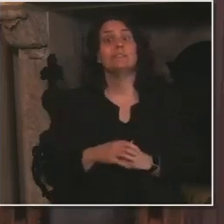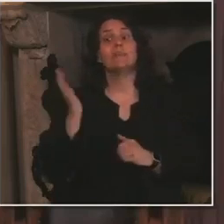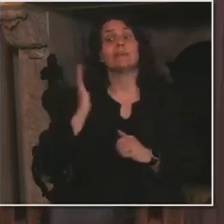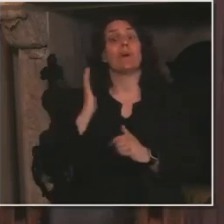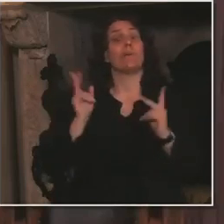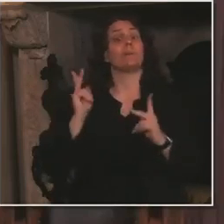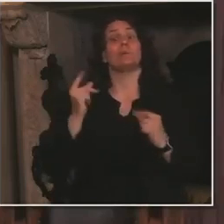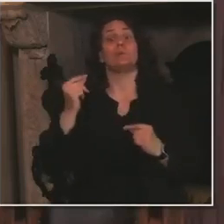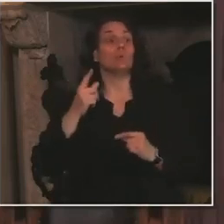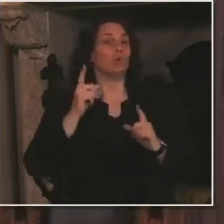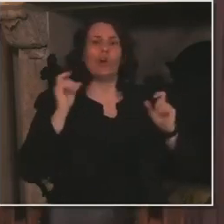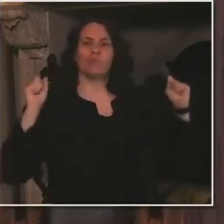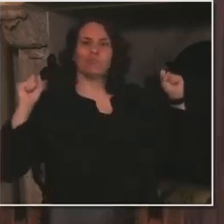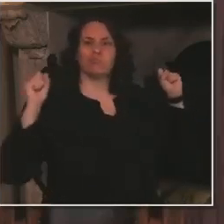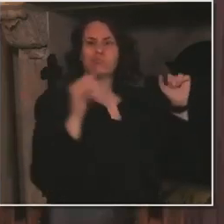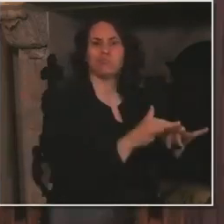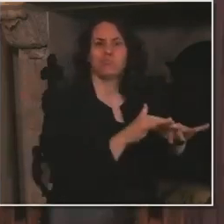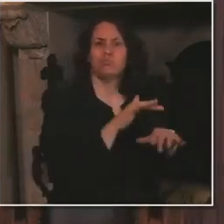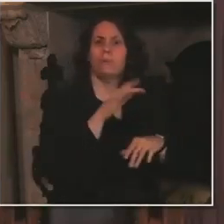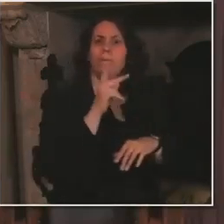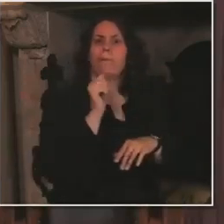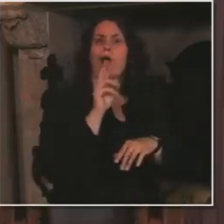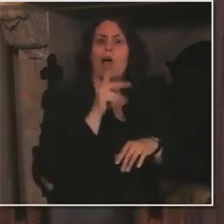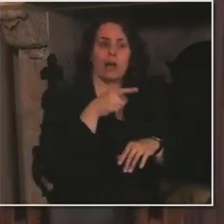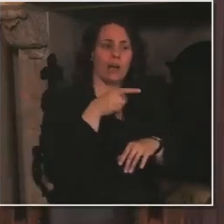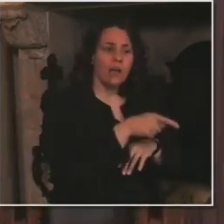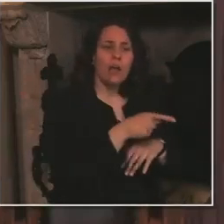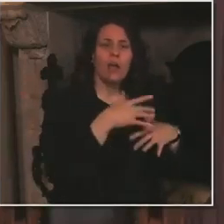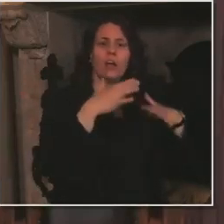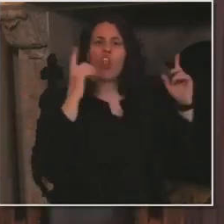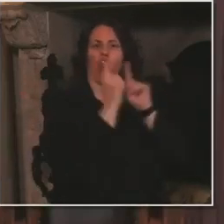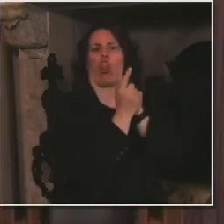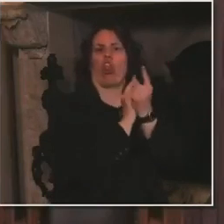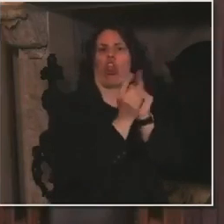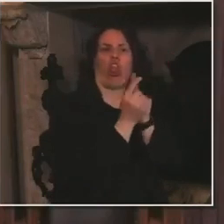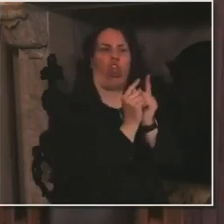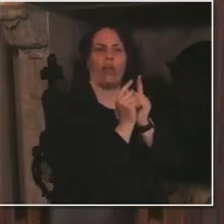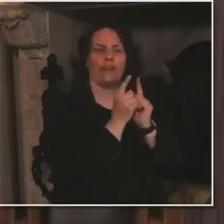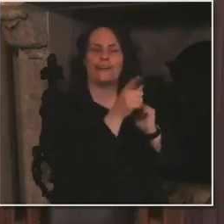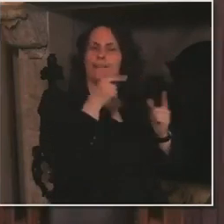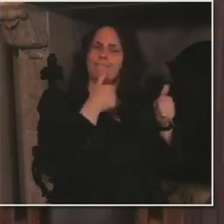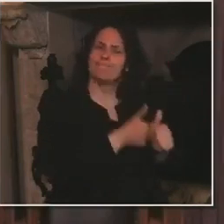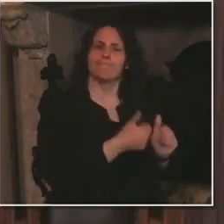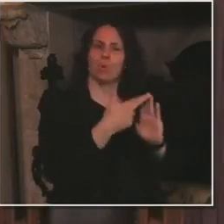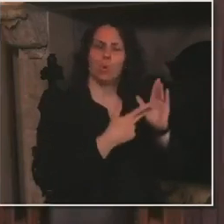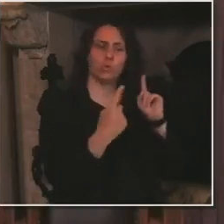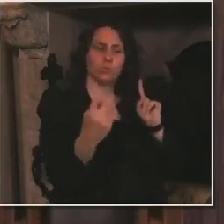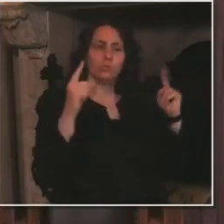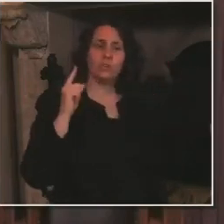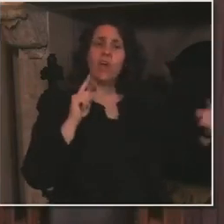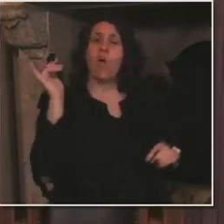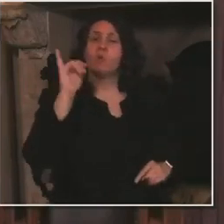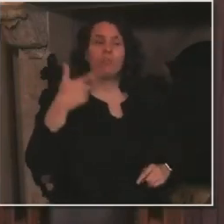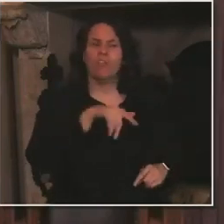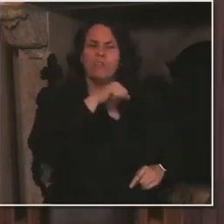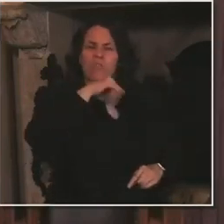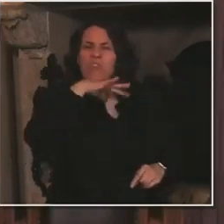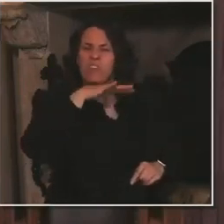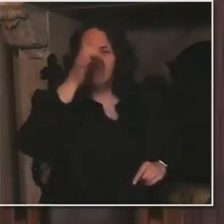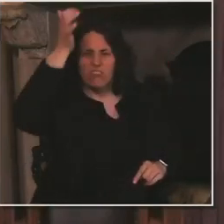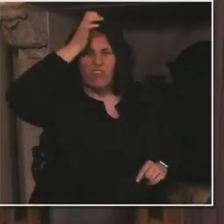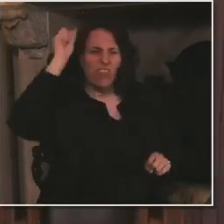vandalism in the parks themselves. But we always analyze that, and we'll continue to analyze that. And if there's ways that we can make it